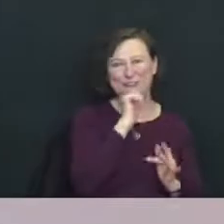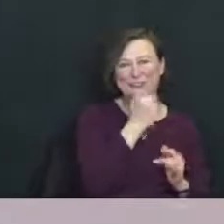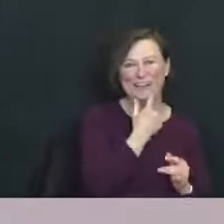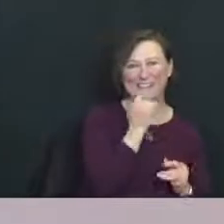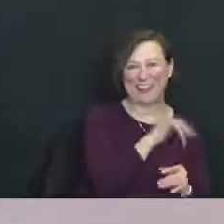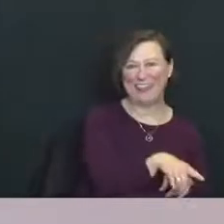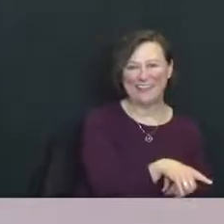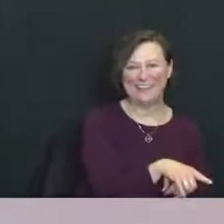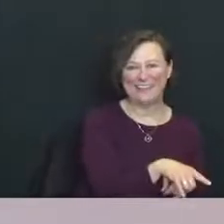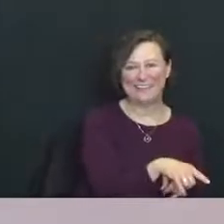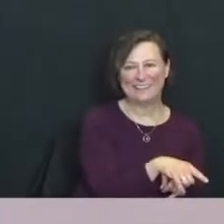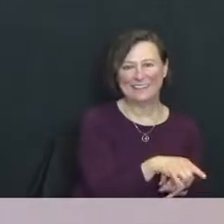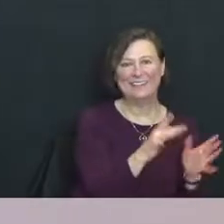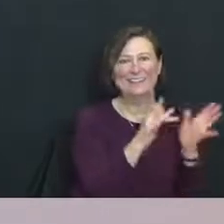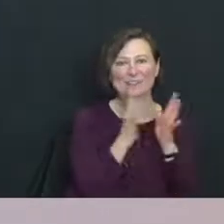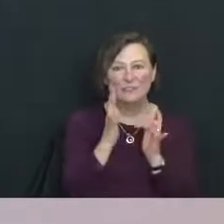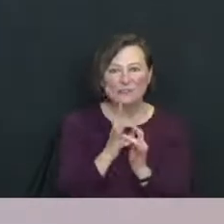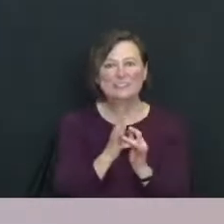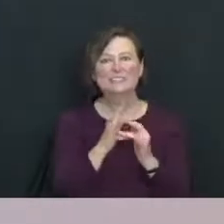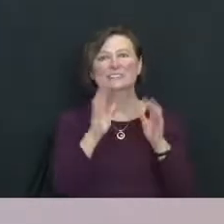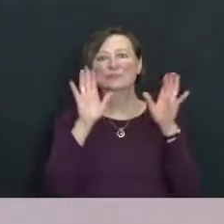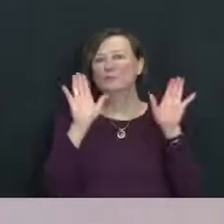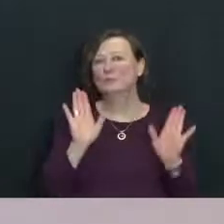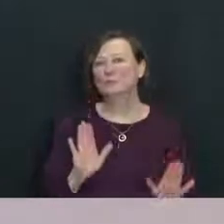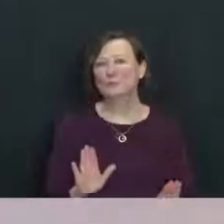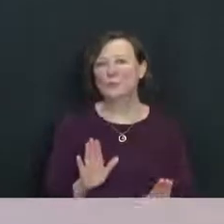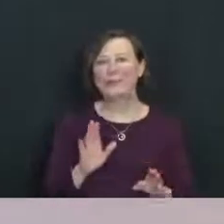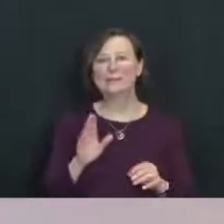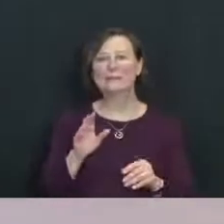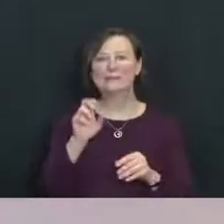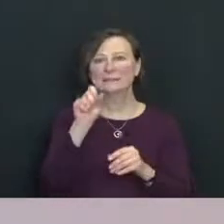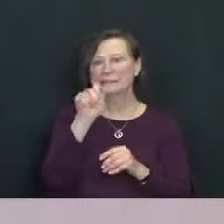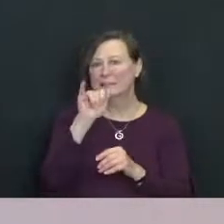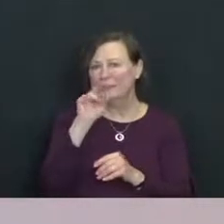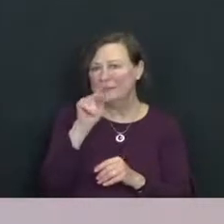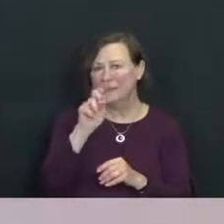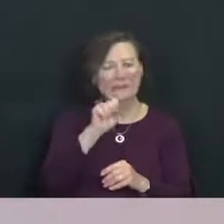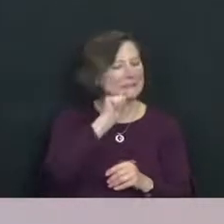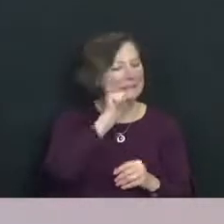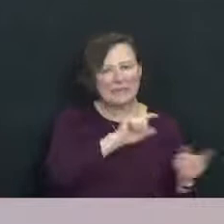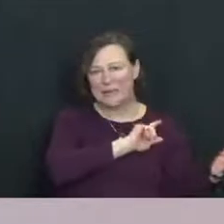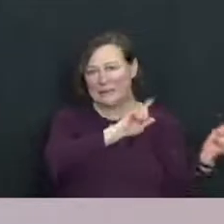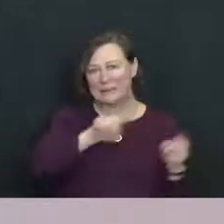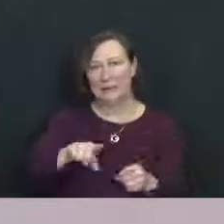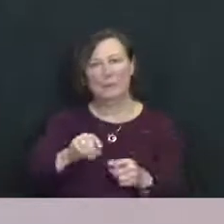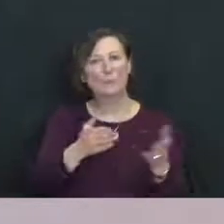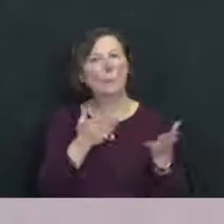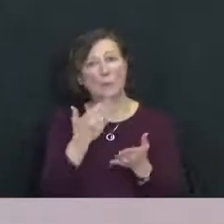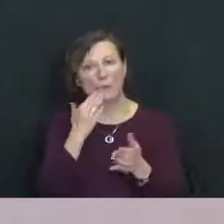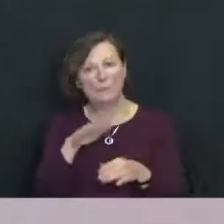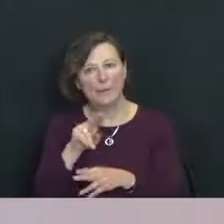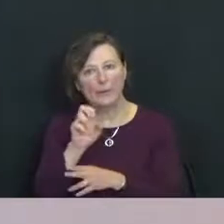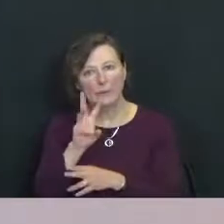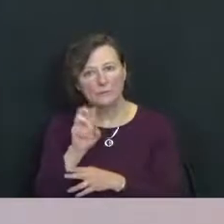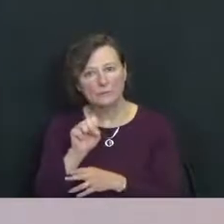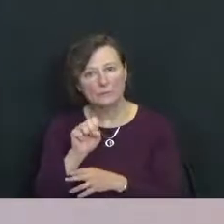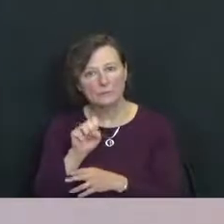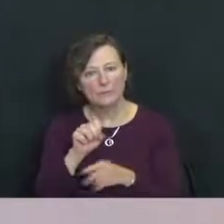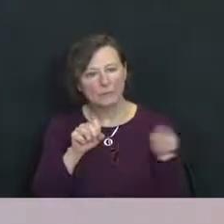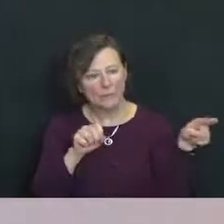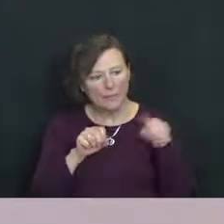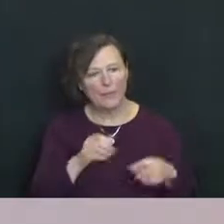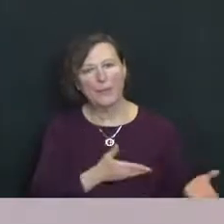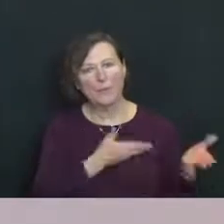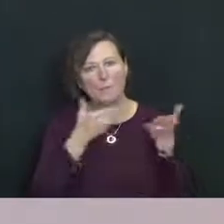Jesus and other great saints and sages did not come to bring bad news, but good news. And the